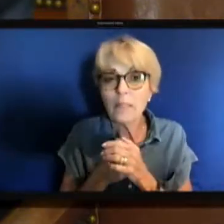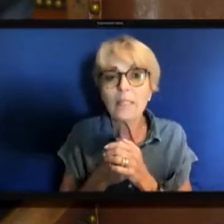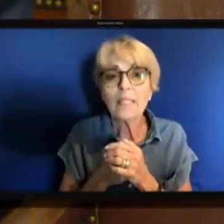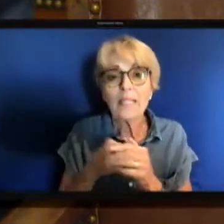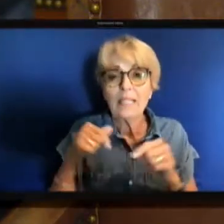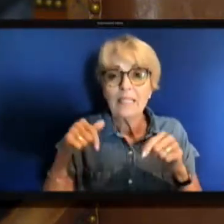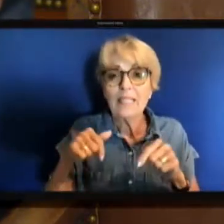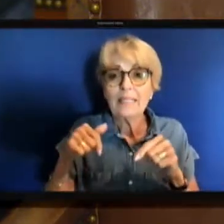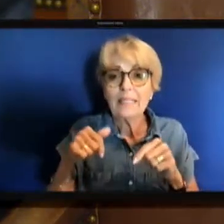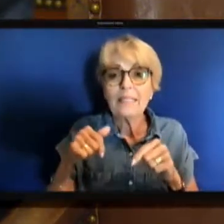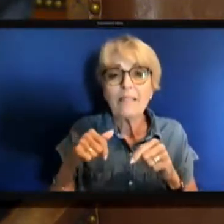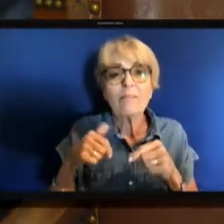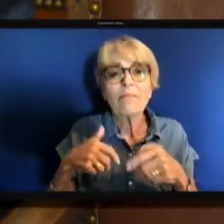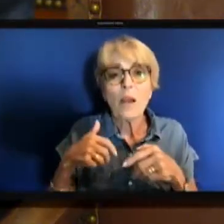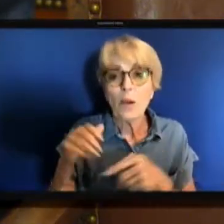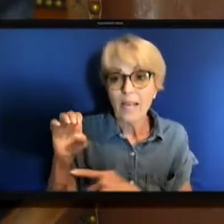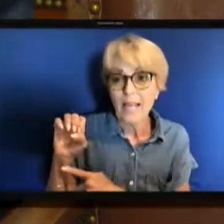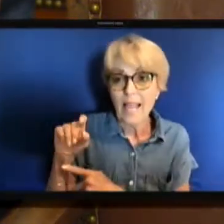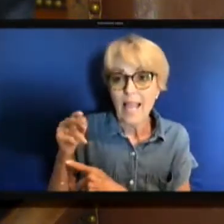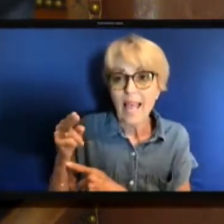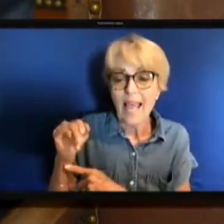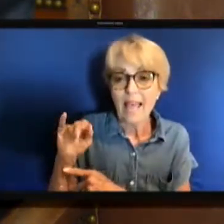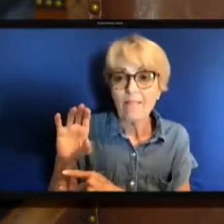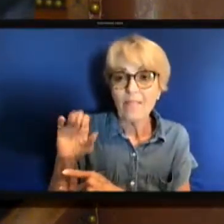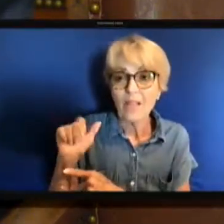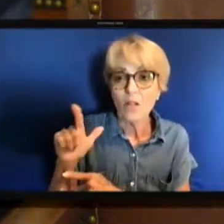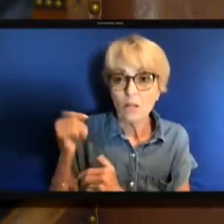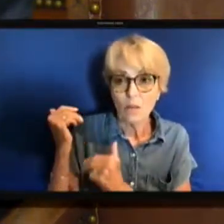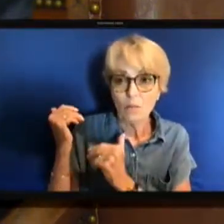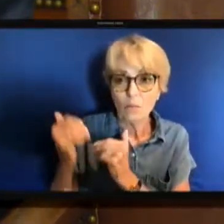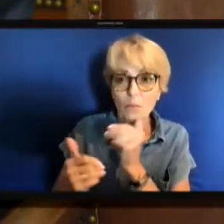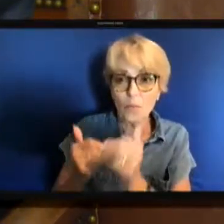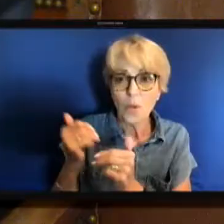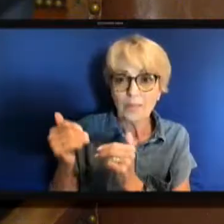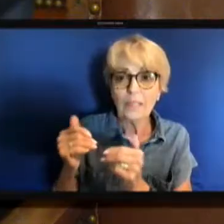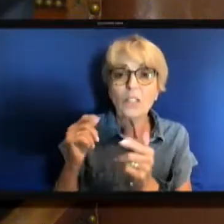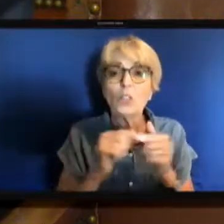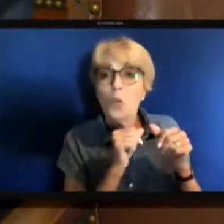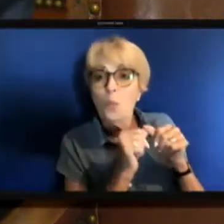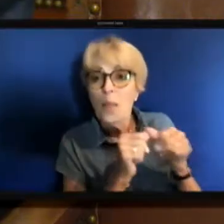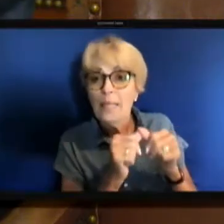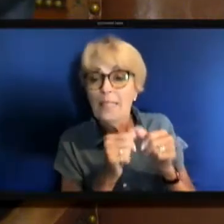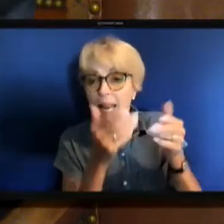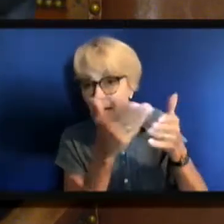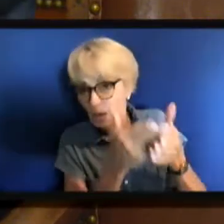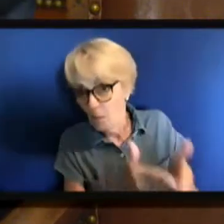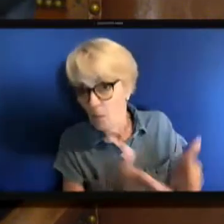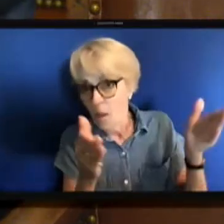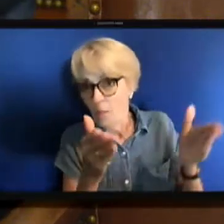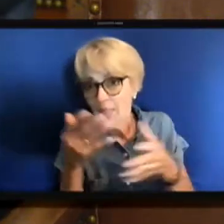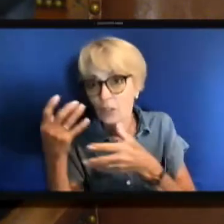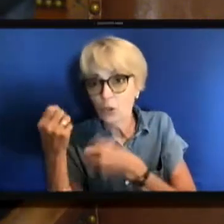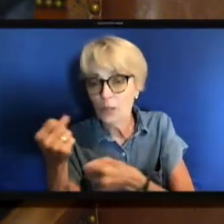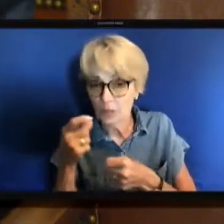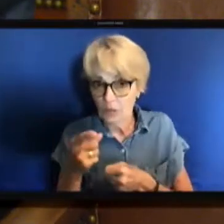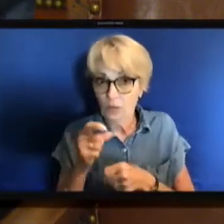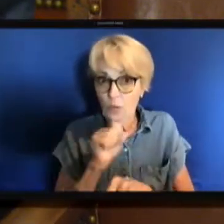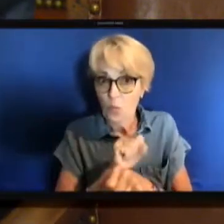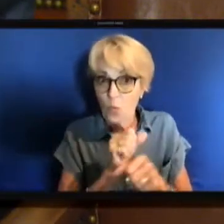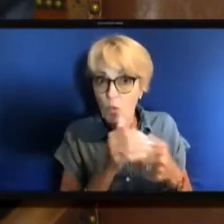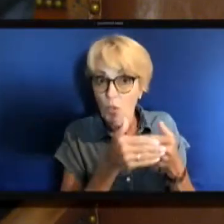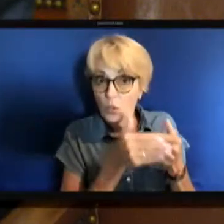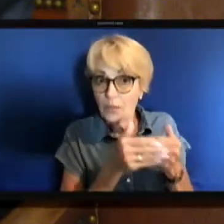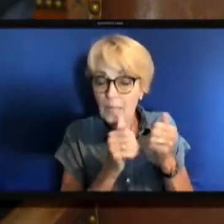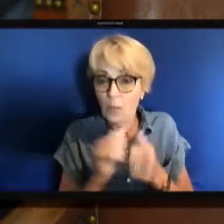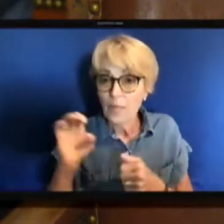ethical process. We're doing this to maintain public trust. So do you work closely with the ethics hearing